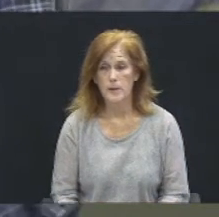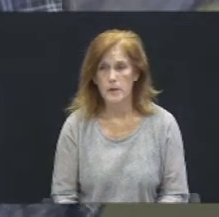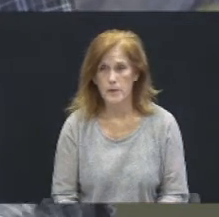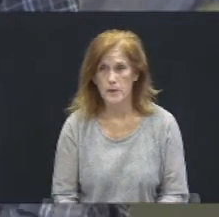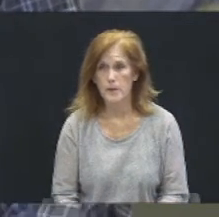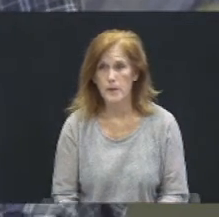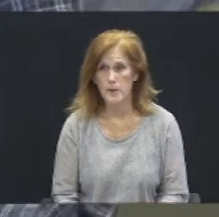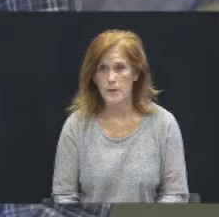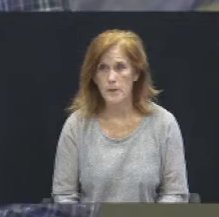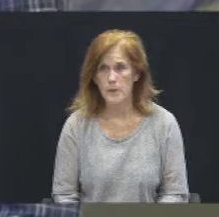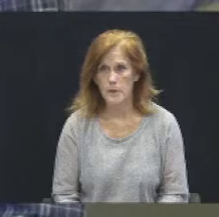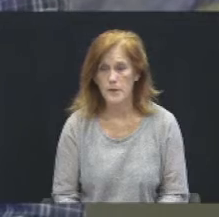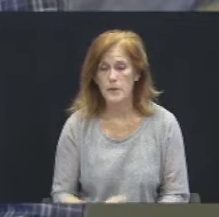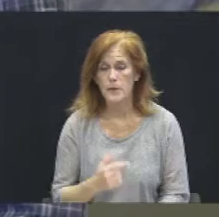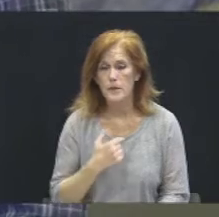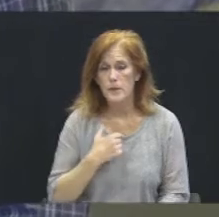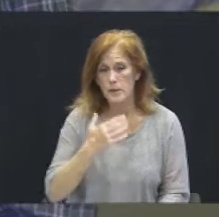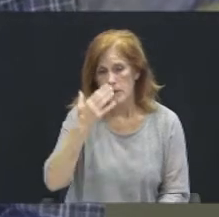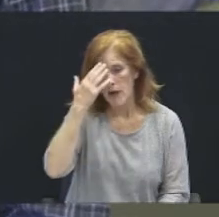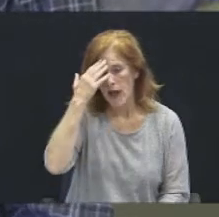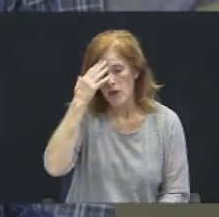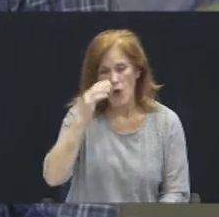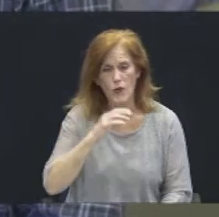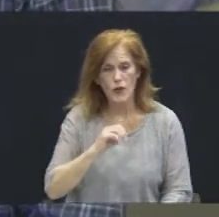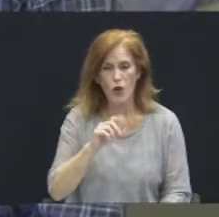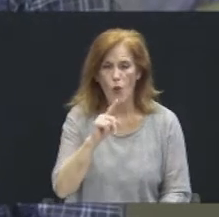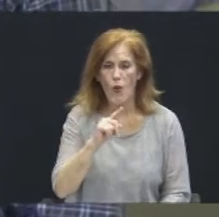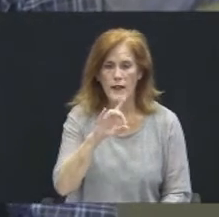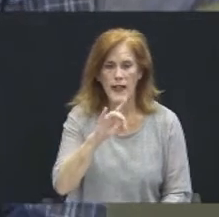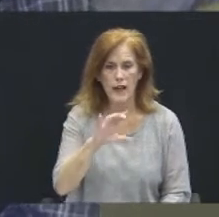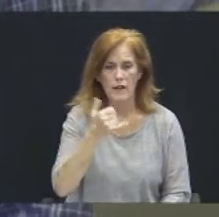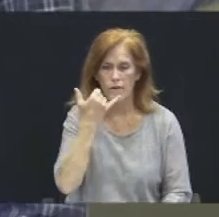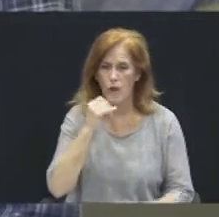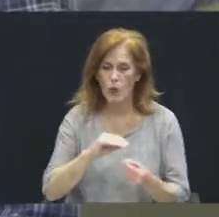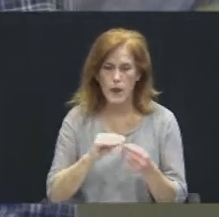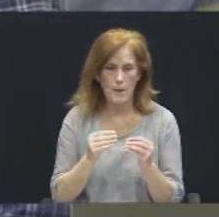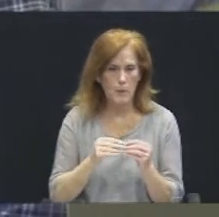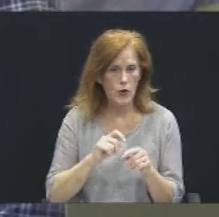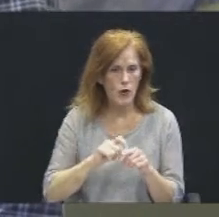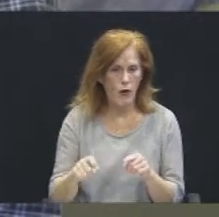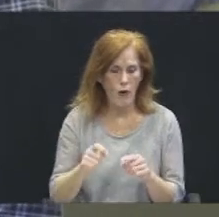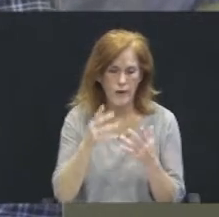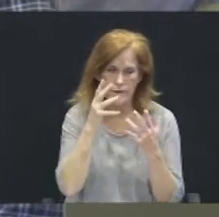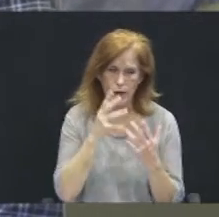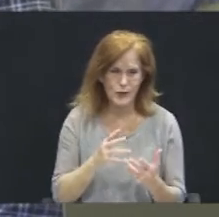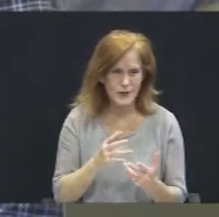And I know that there's no hotline to call, unfortunately. There's not